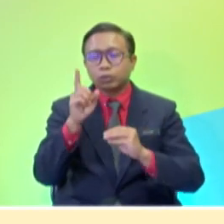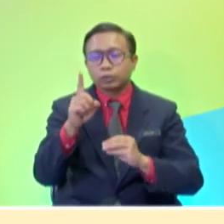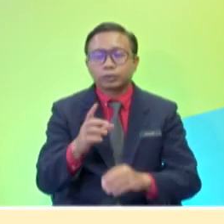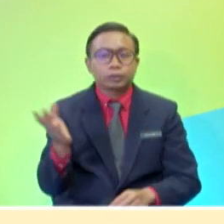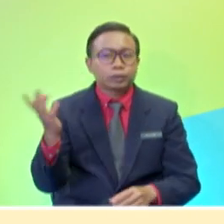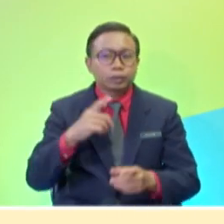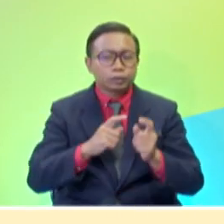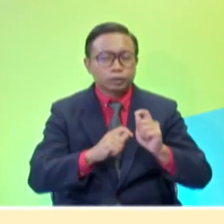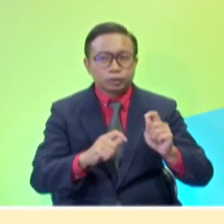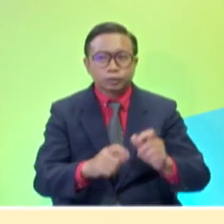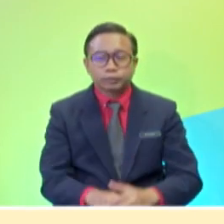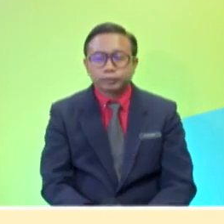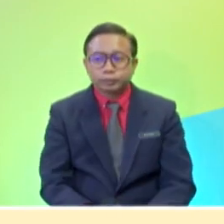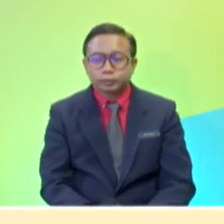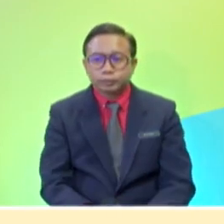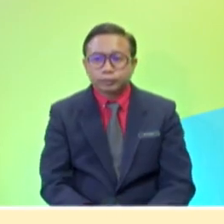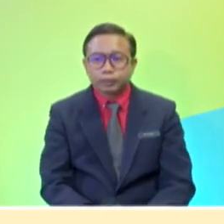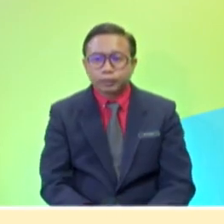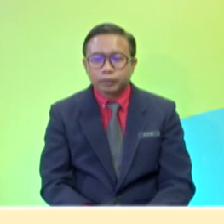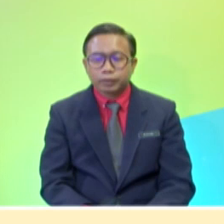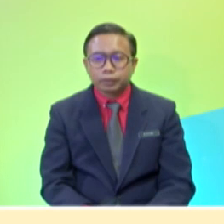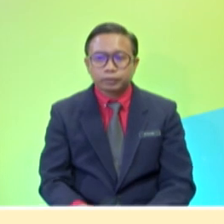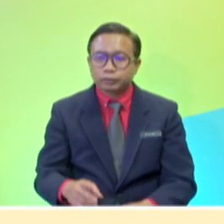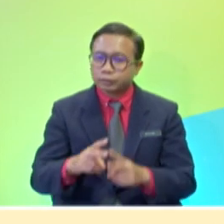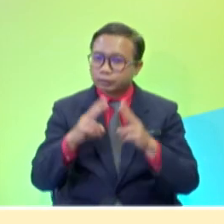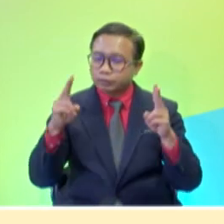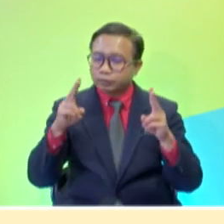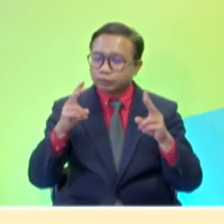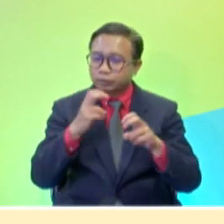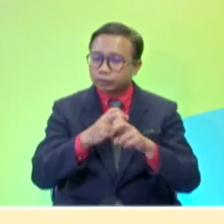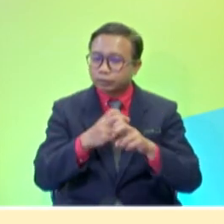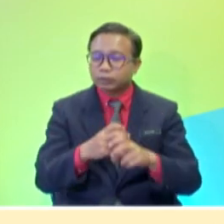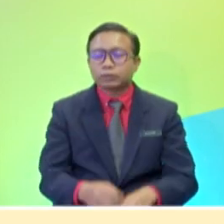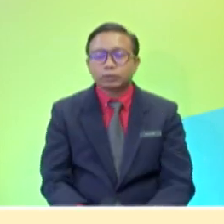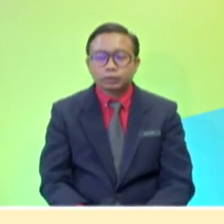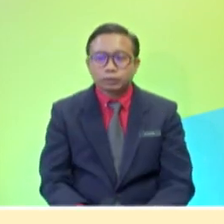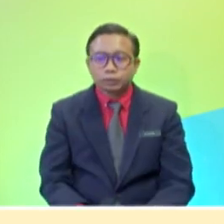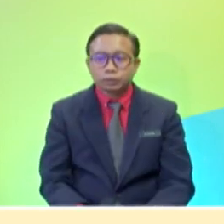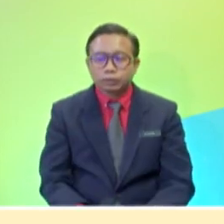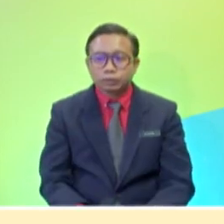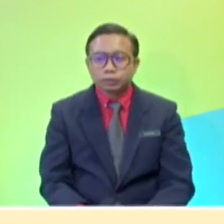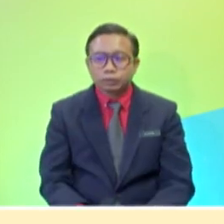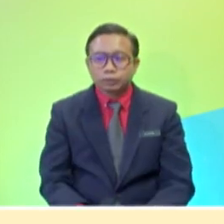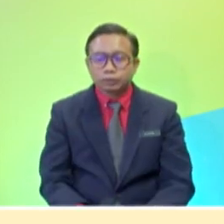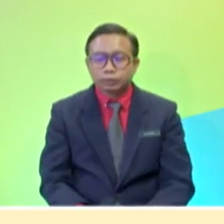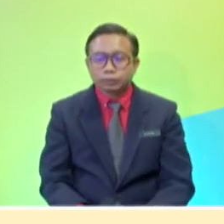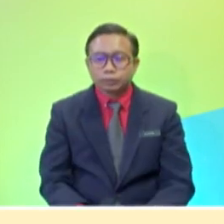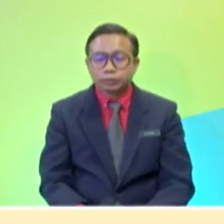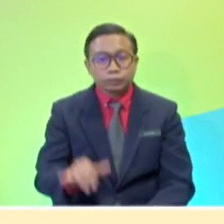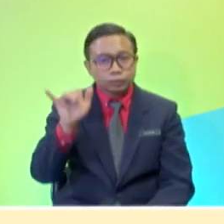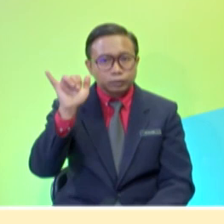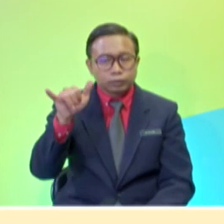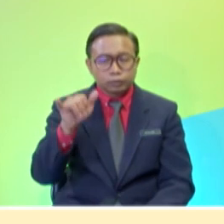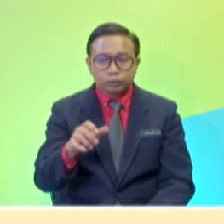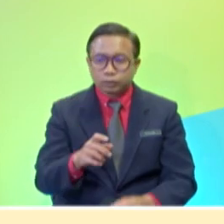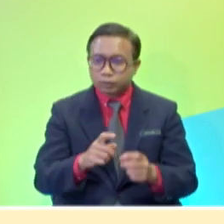try. Traveling overseas can be a bit difficult if we are not well prepared. Super.